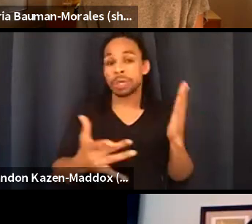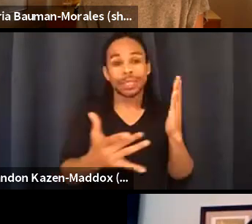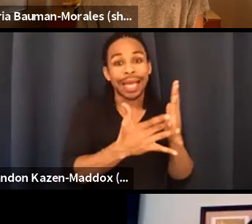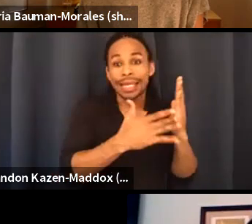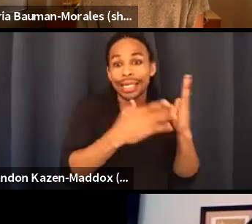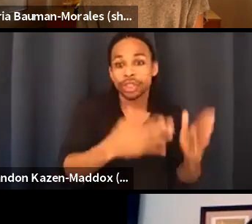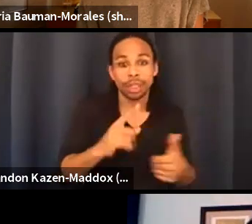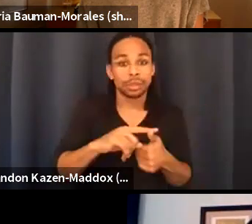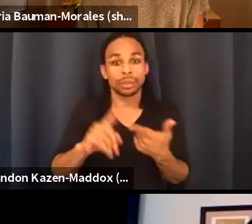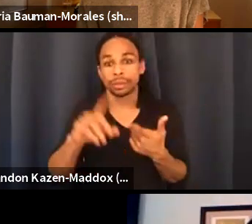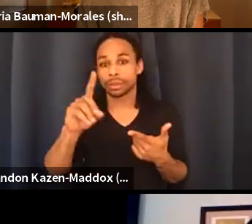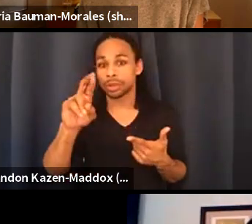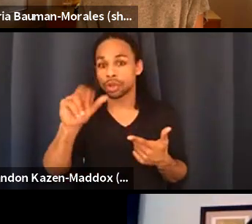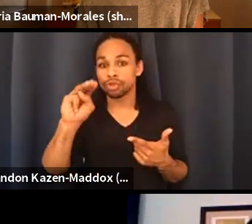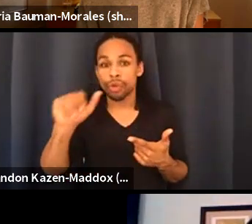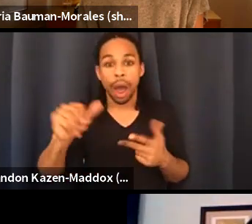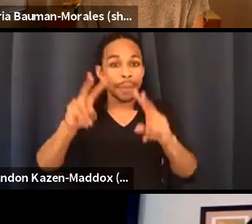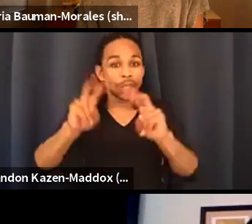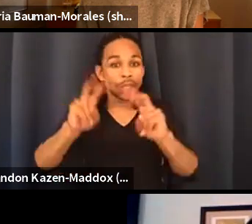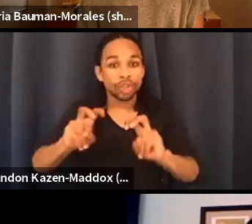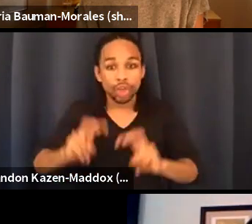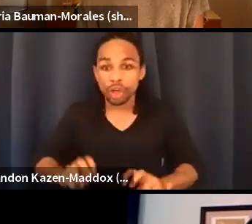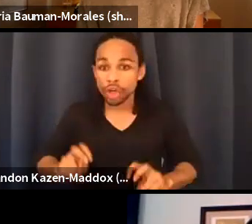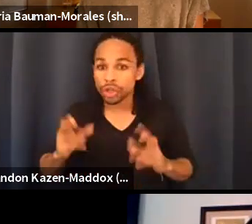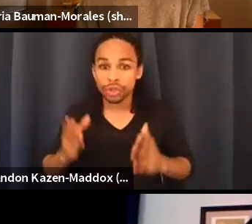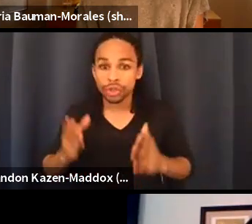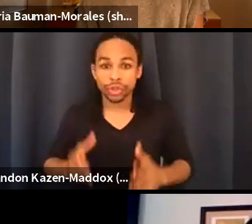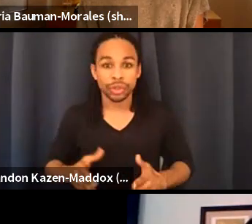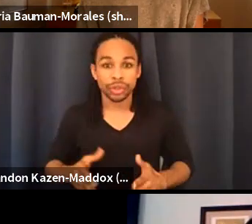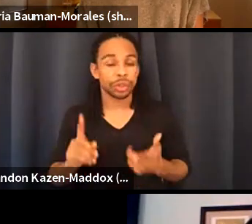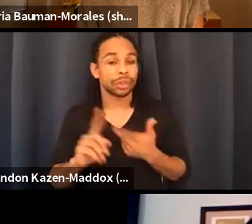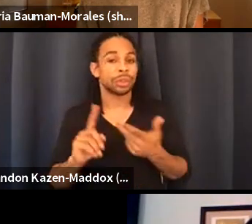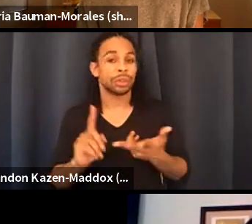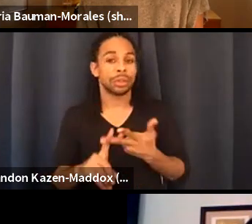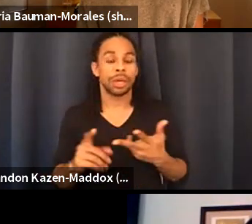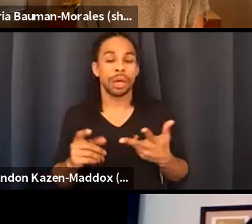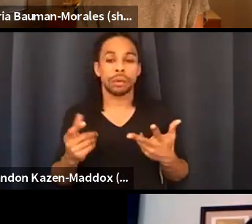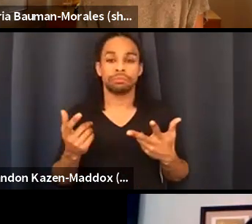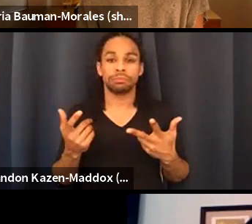that often have the onus is on just them to solve it.